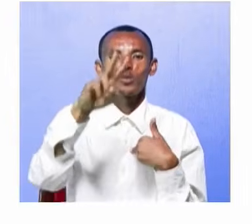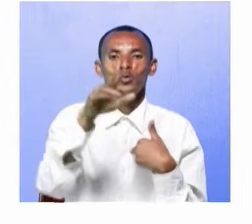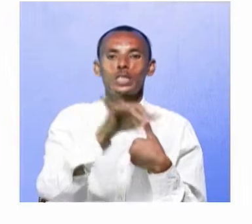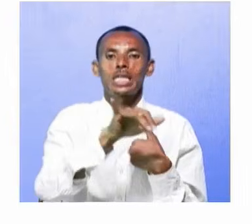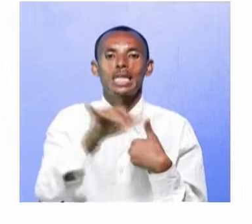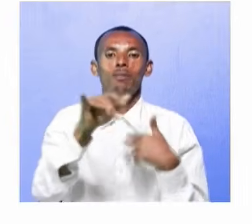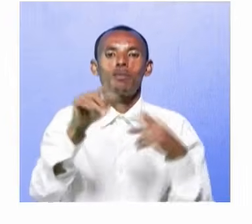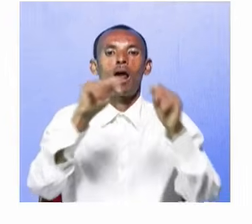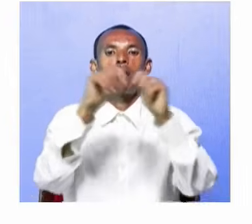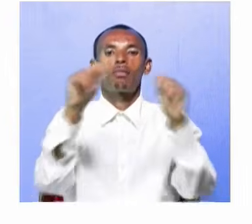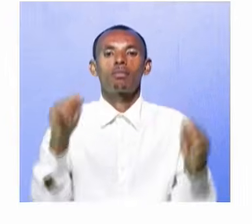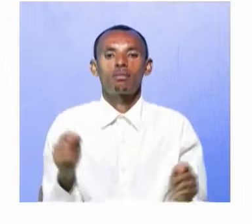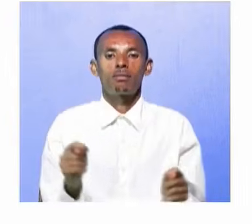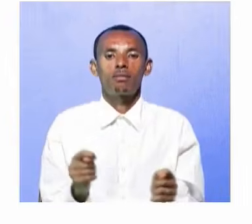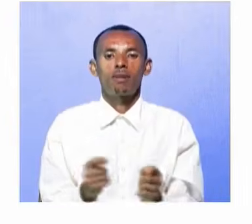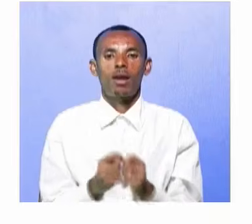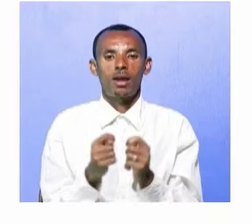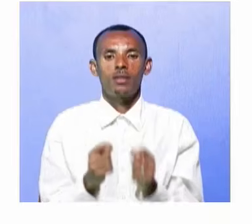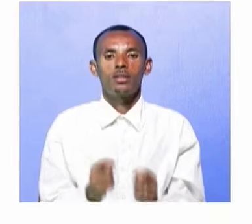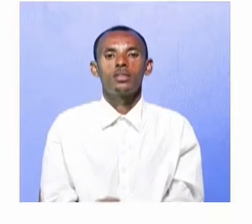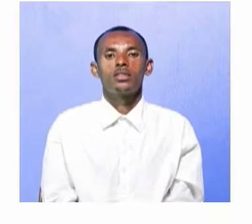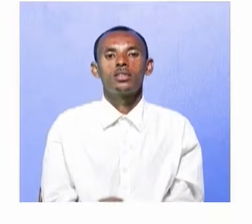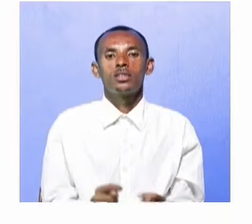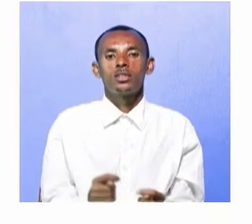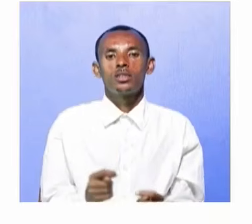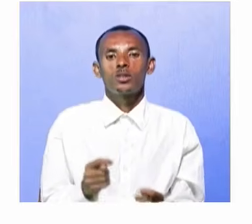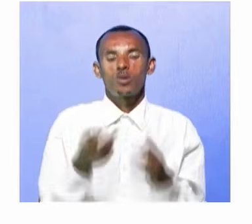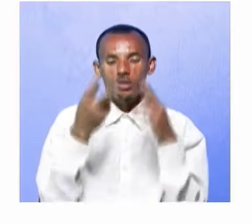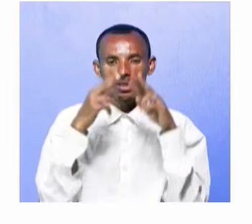triangles. Consider